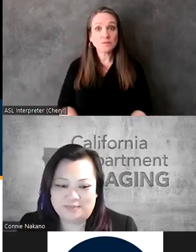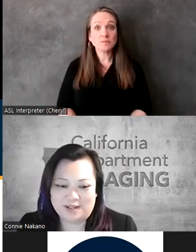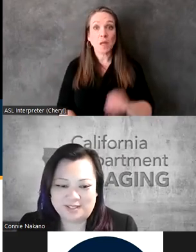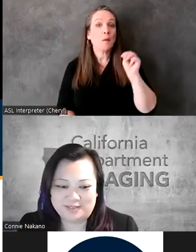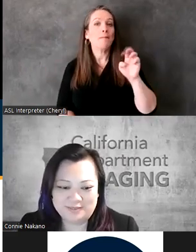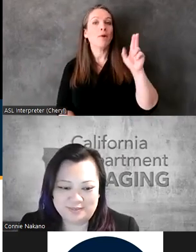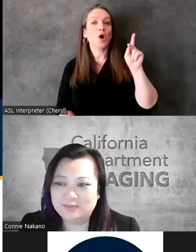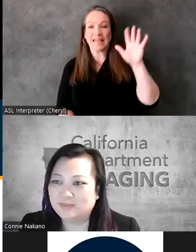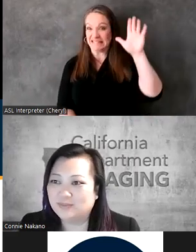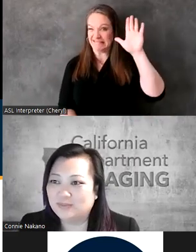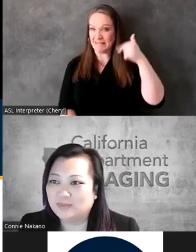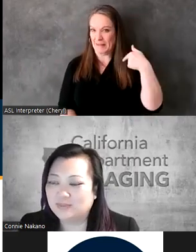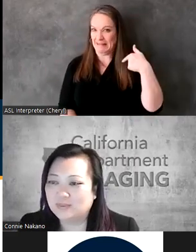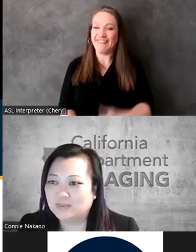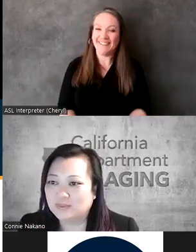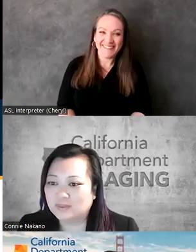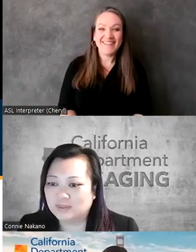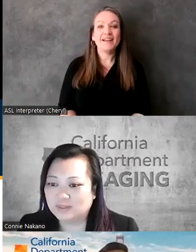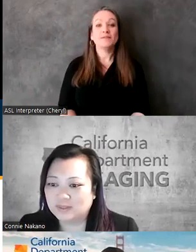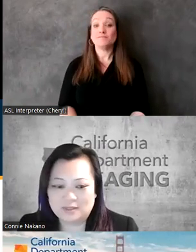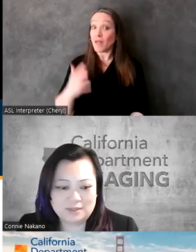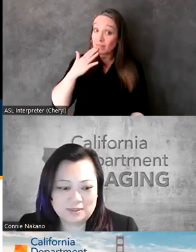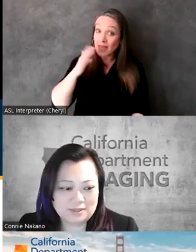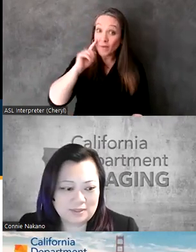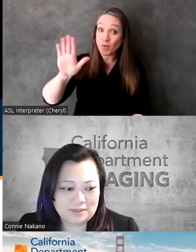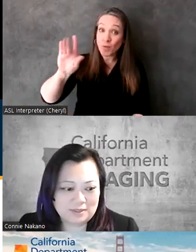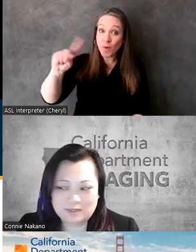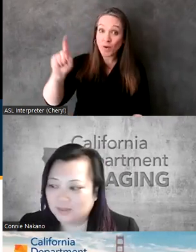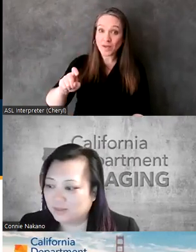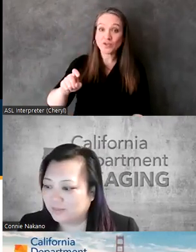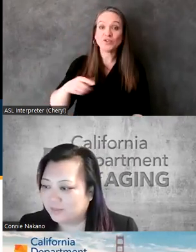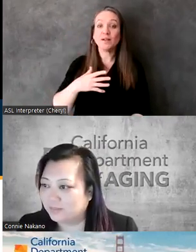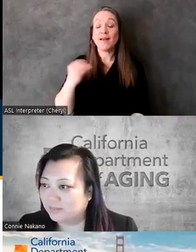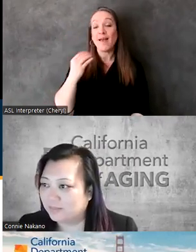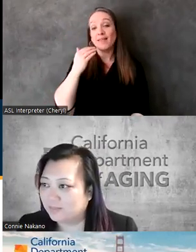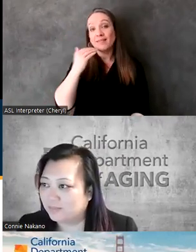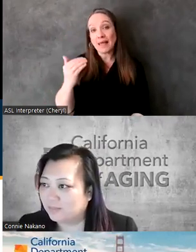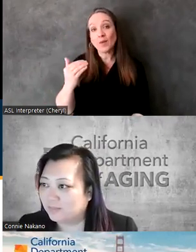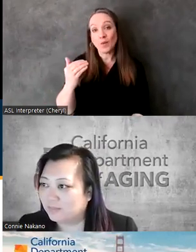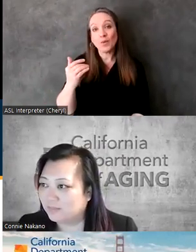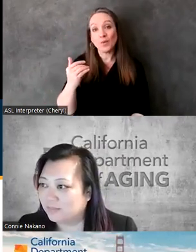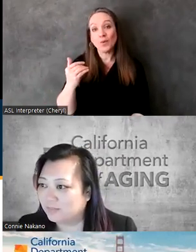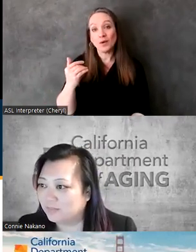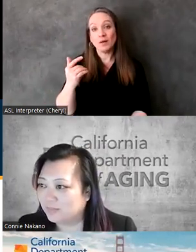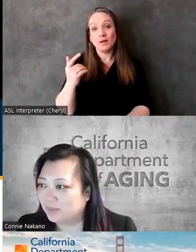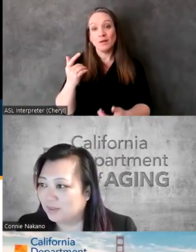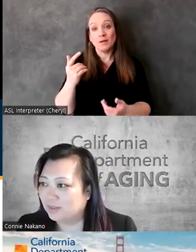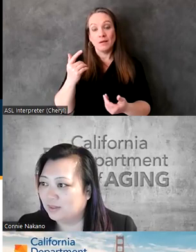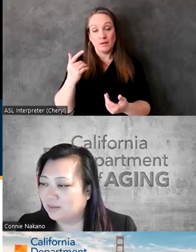Okay. Mark? Yeah. Yeah, thank you for that question. And, thank you for bringing up the issue